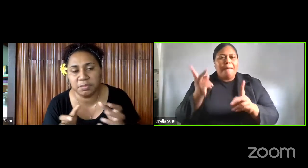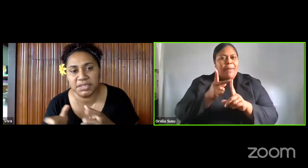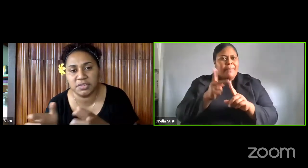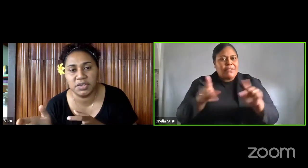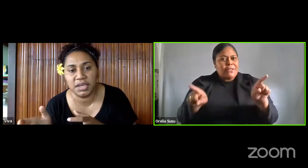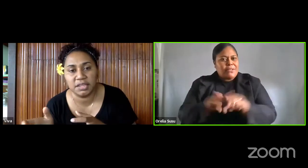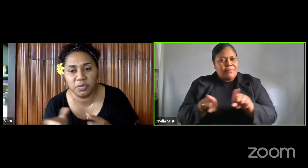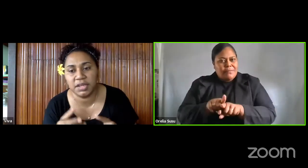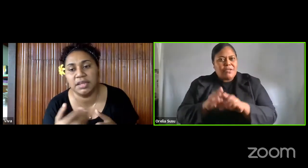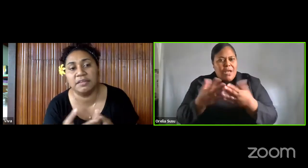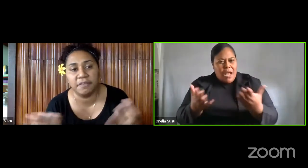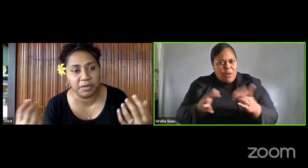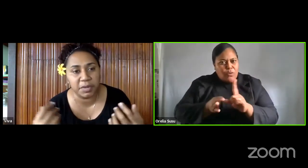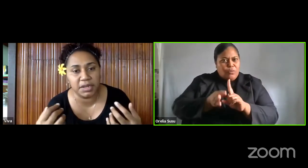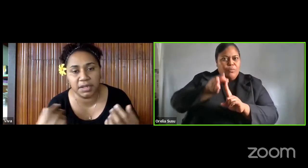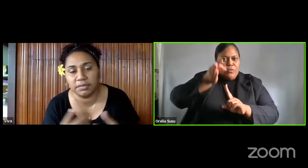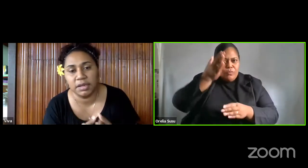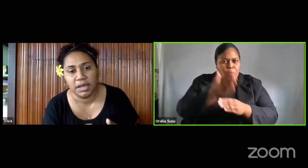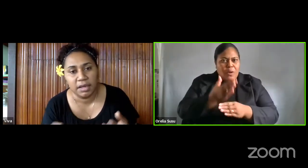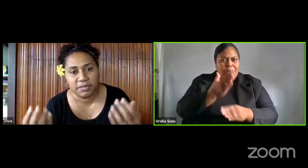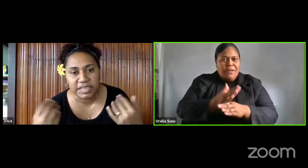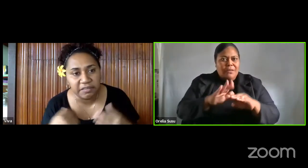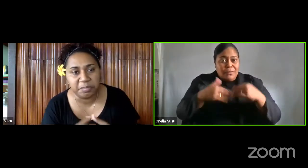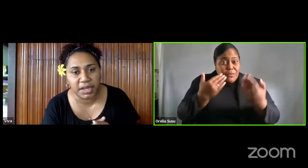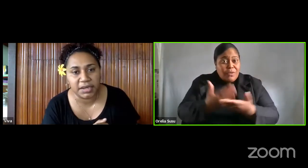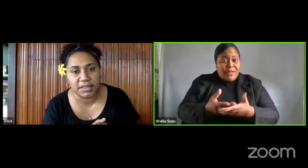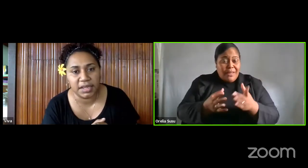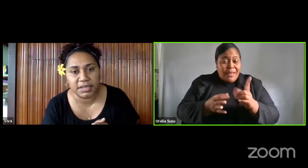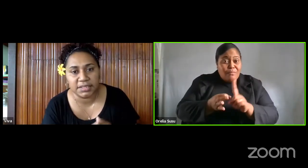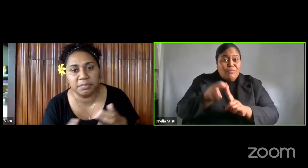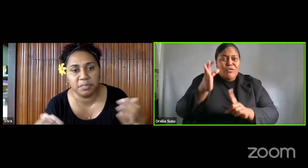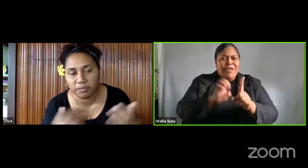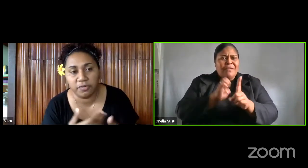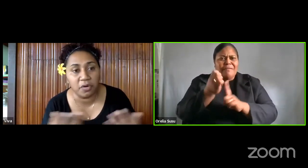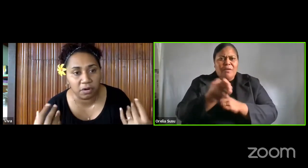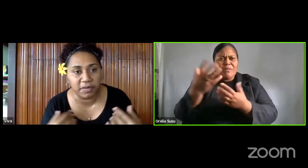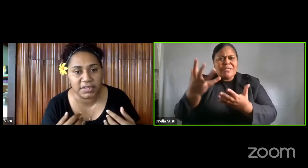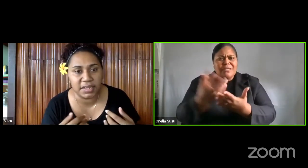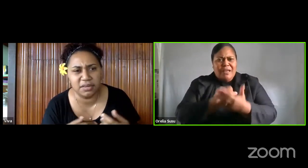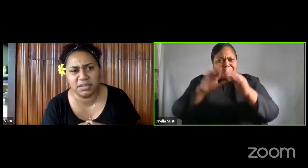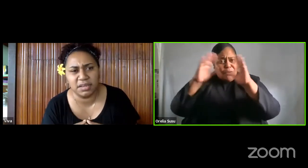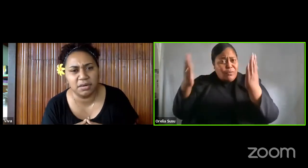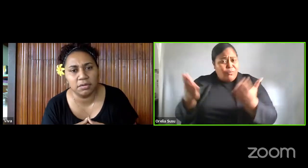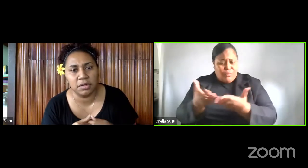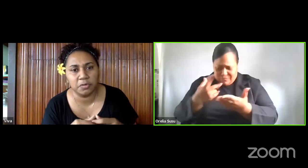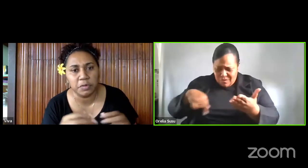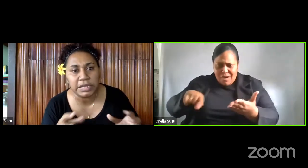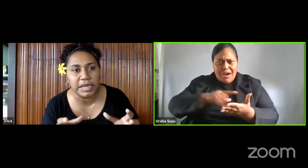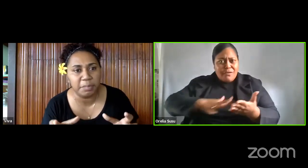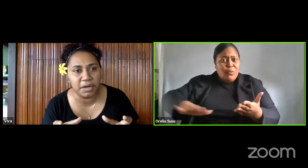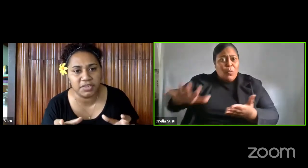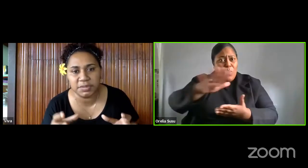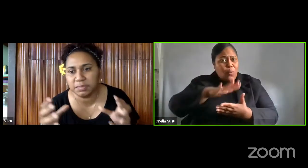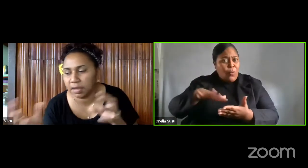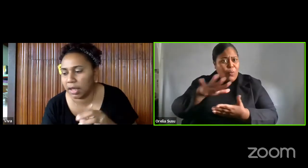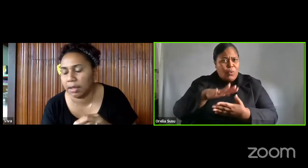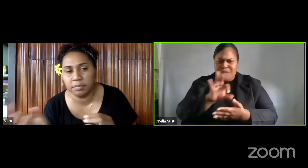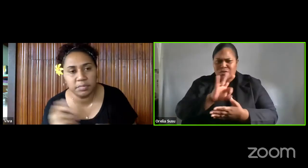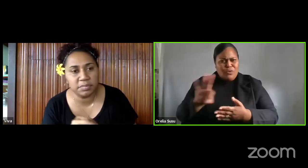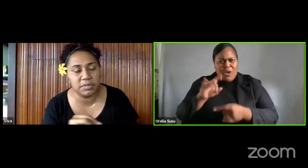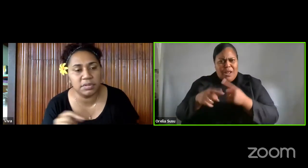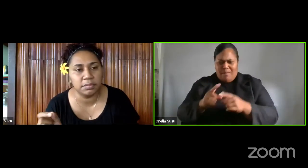work better together to create an environment and save a planet that is for all of us and not, you know, not really about just,